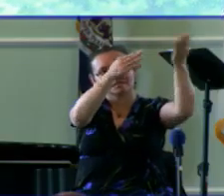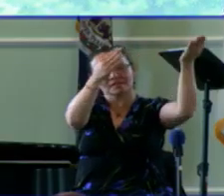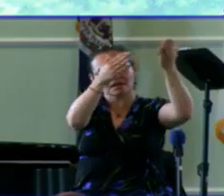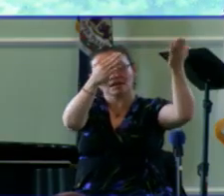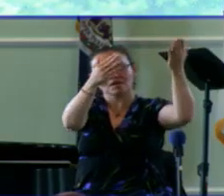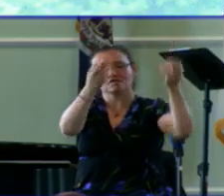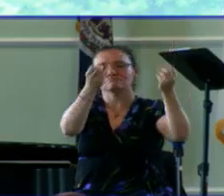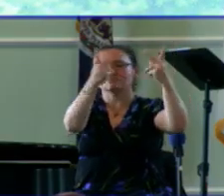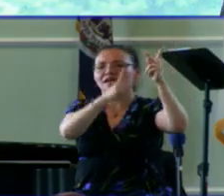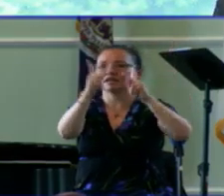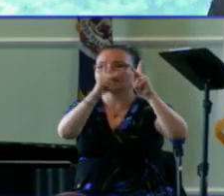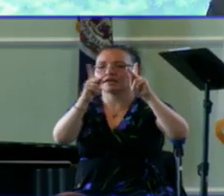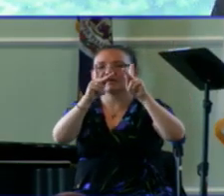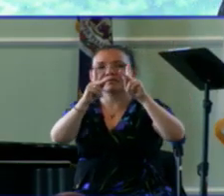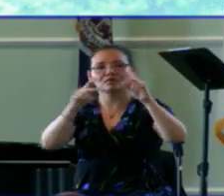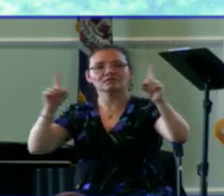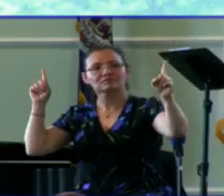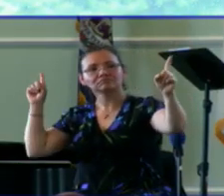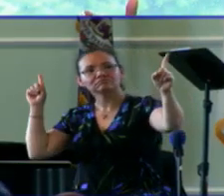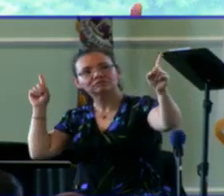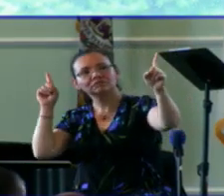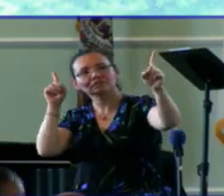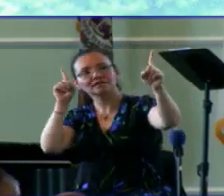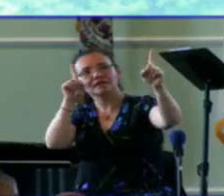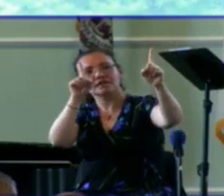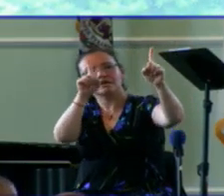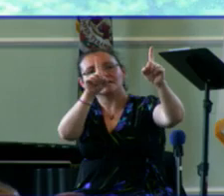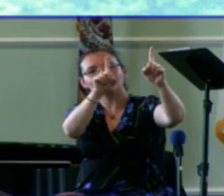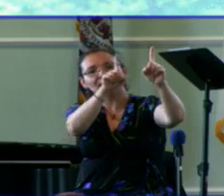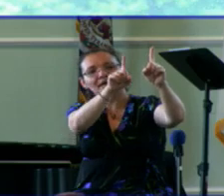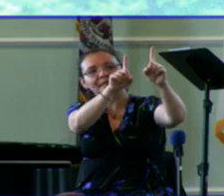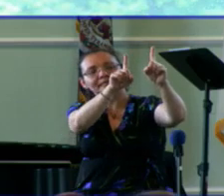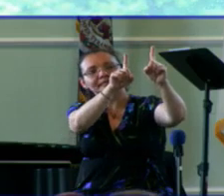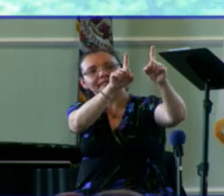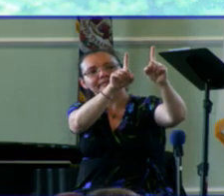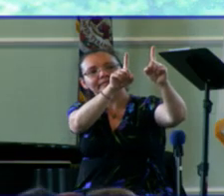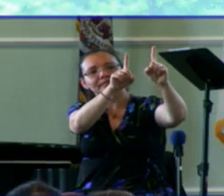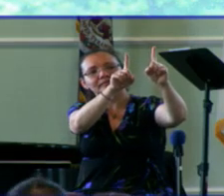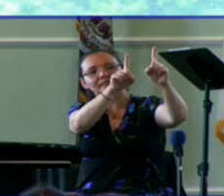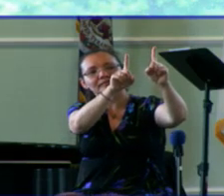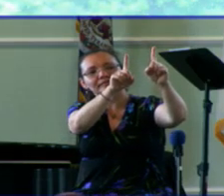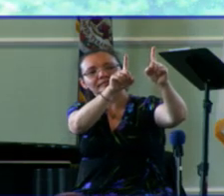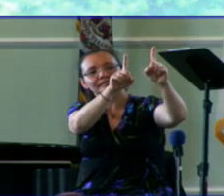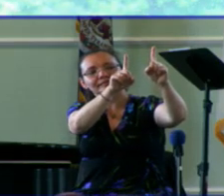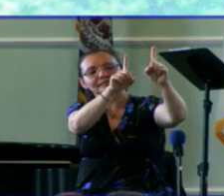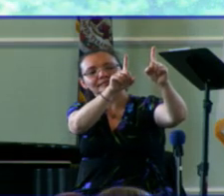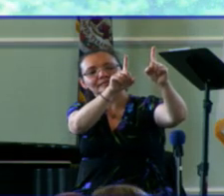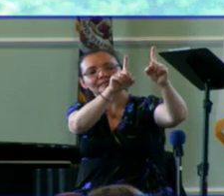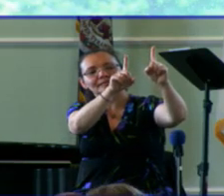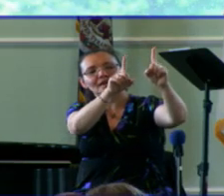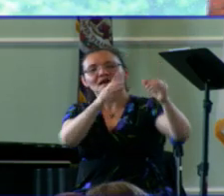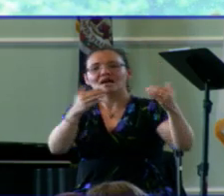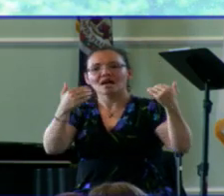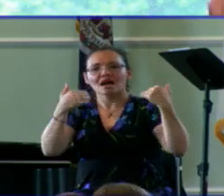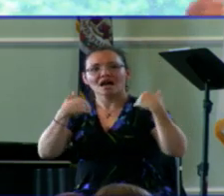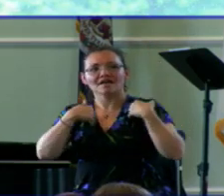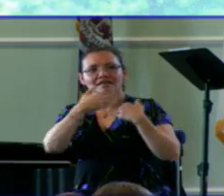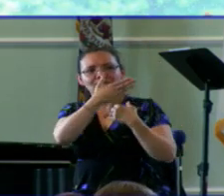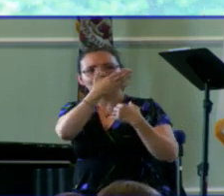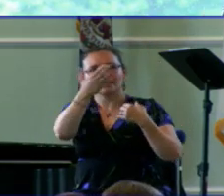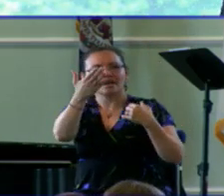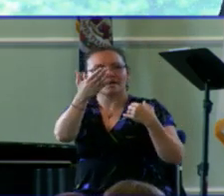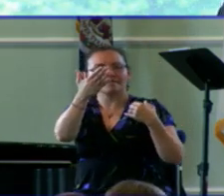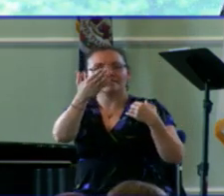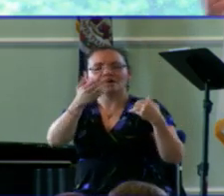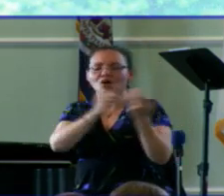great multitudes came to what? Came to him, having with them the lame, the blind, the